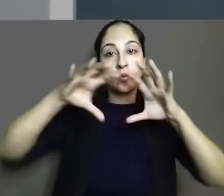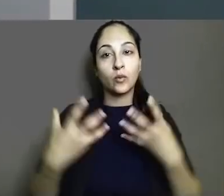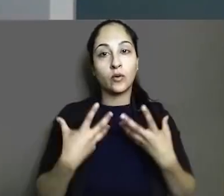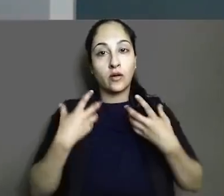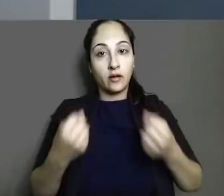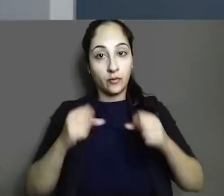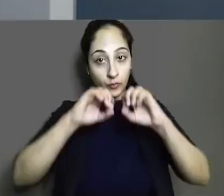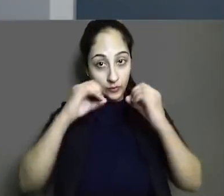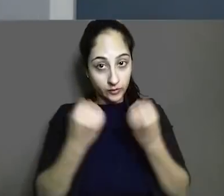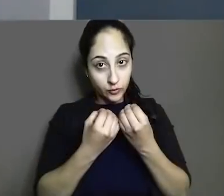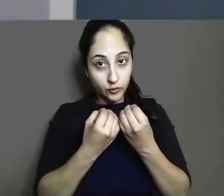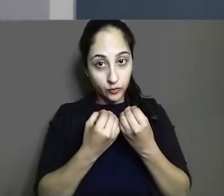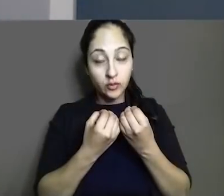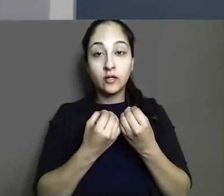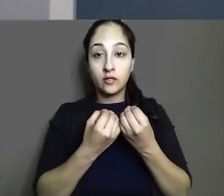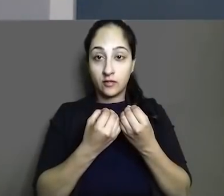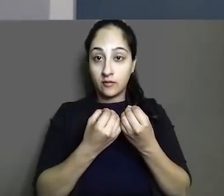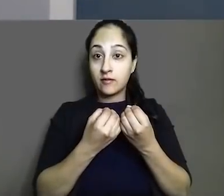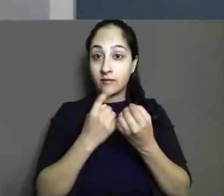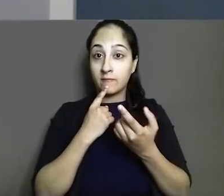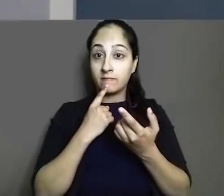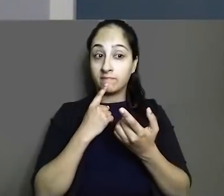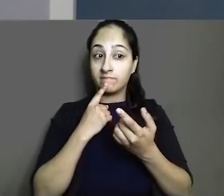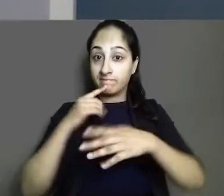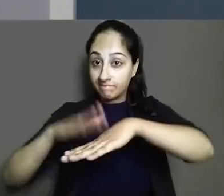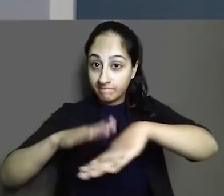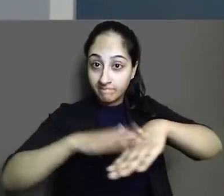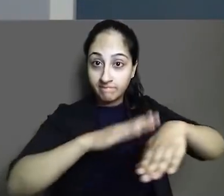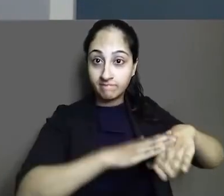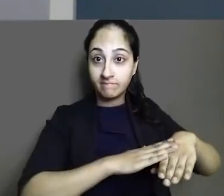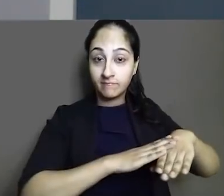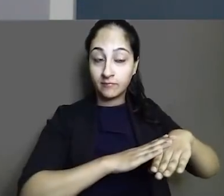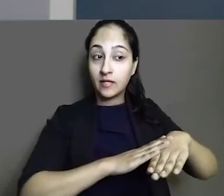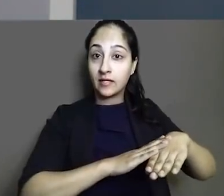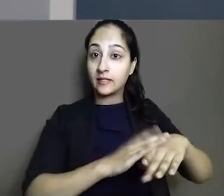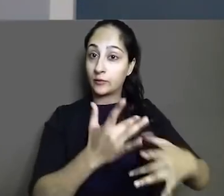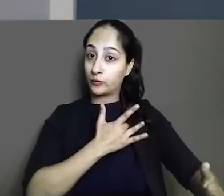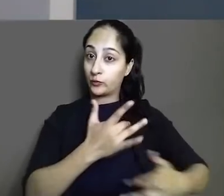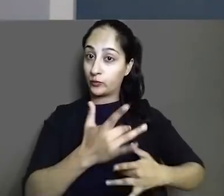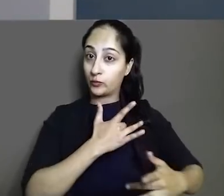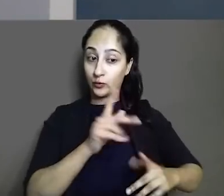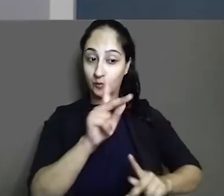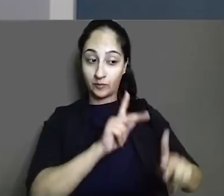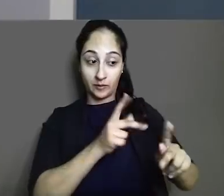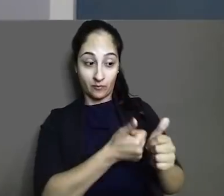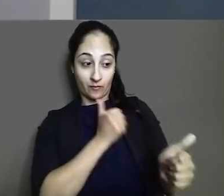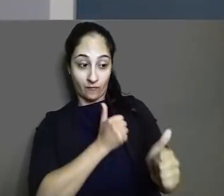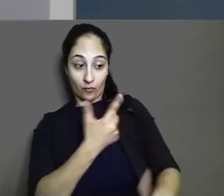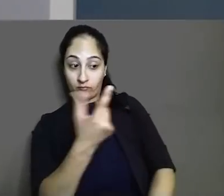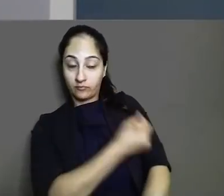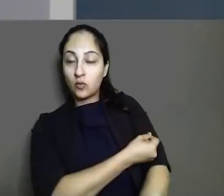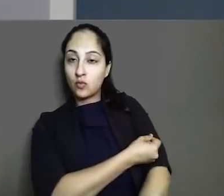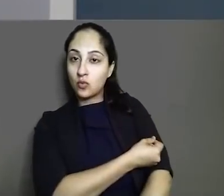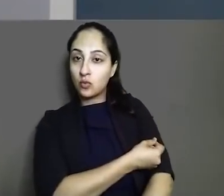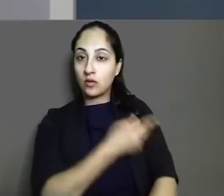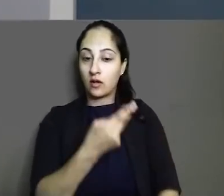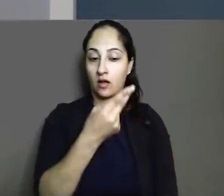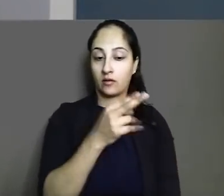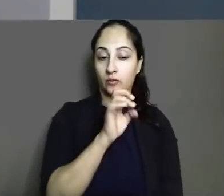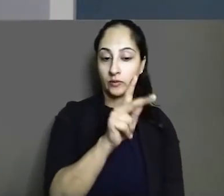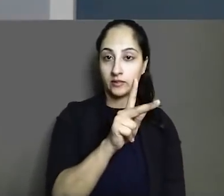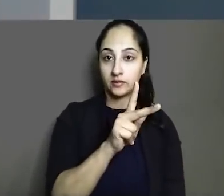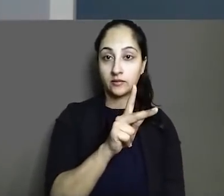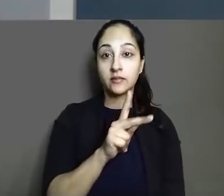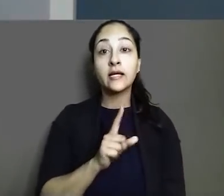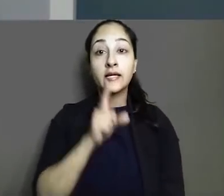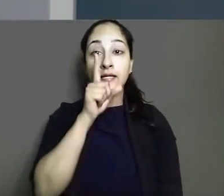by the World Health Organization as one of the top global health threats in 2019, even before the pandemic. But we're lucky, right? We